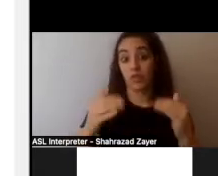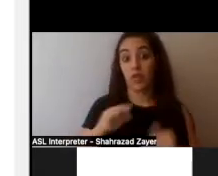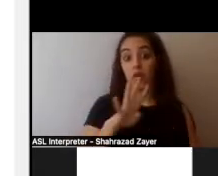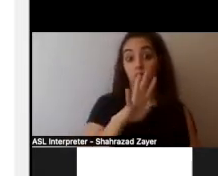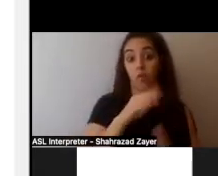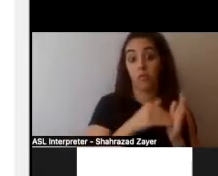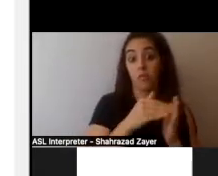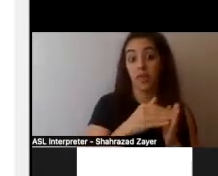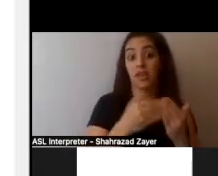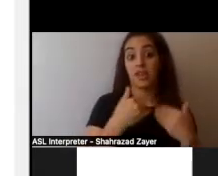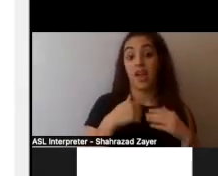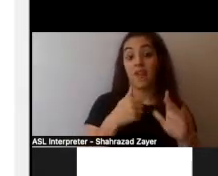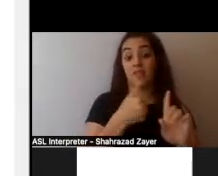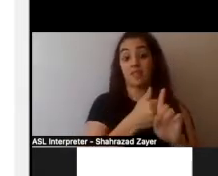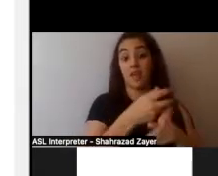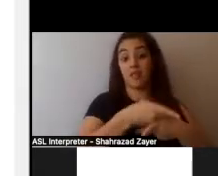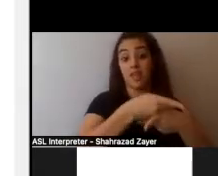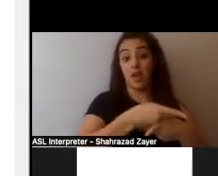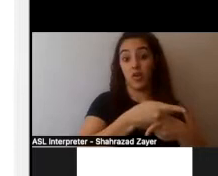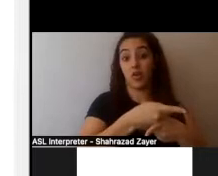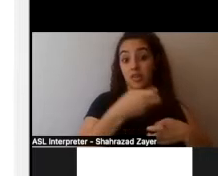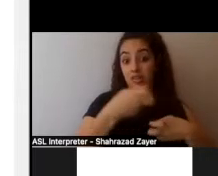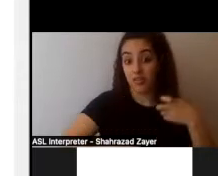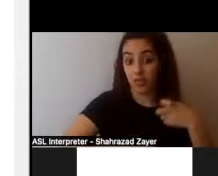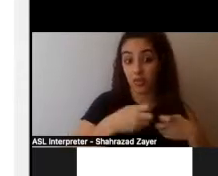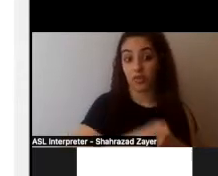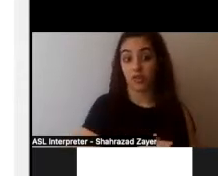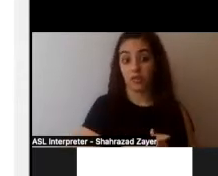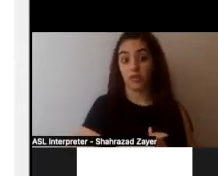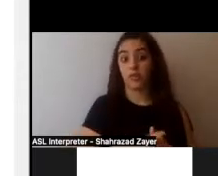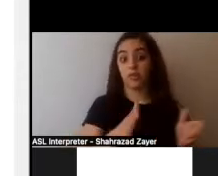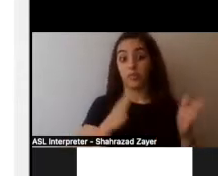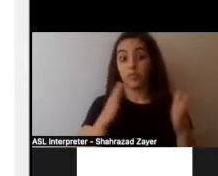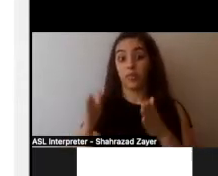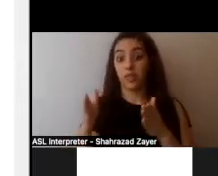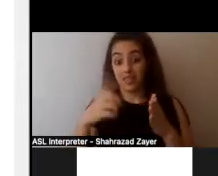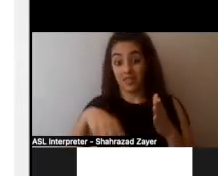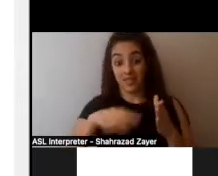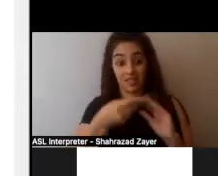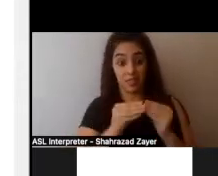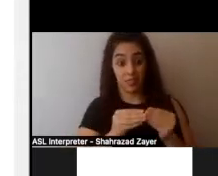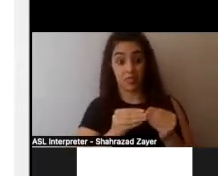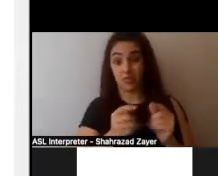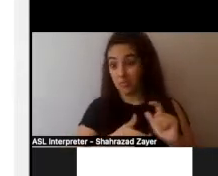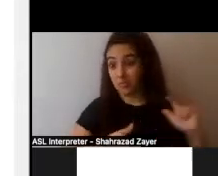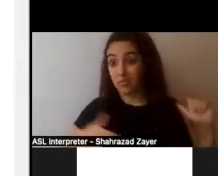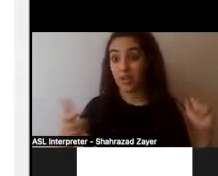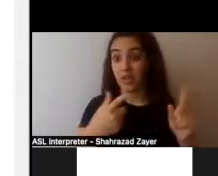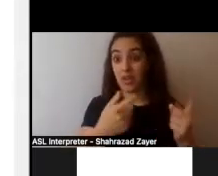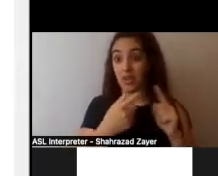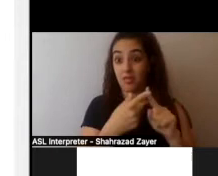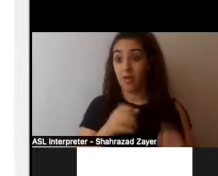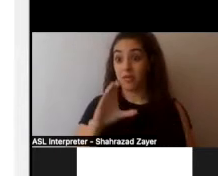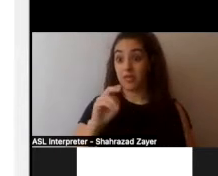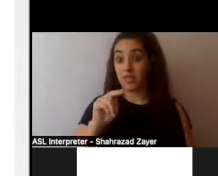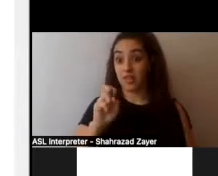difficulties. These numbers are huge. They come from the census. So to drill down into Orange County, we had to